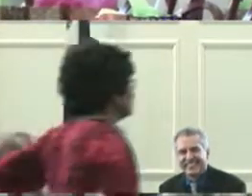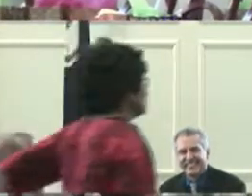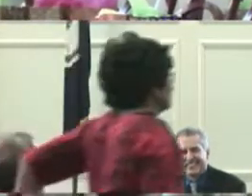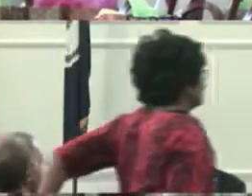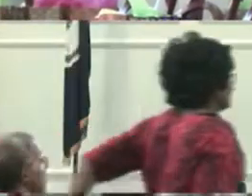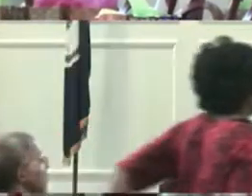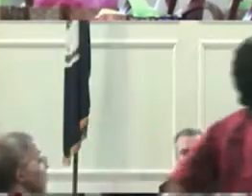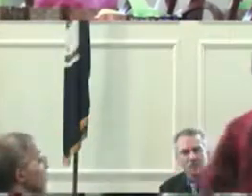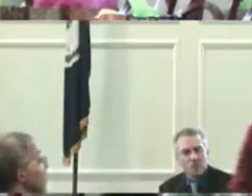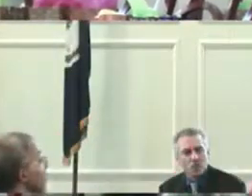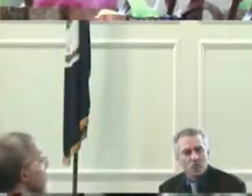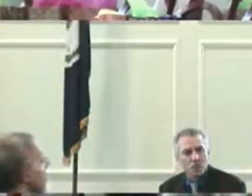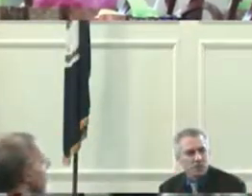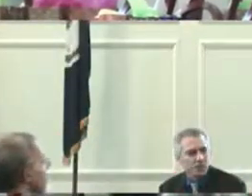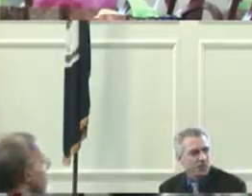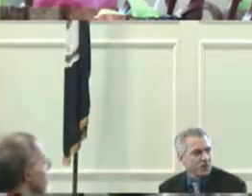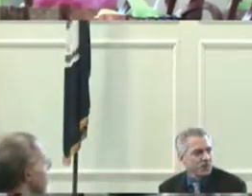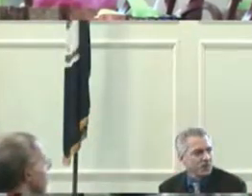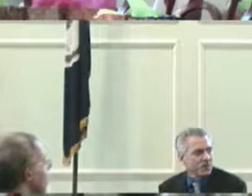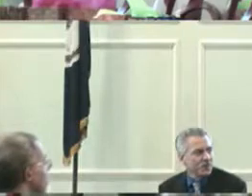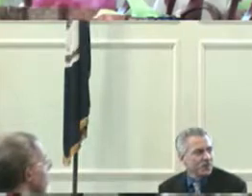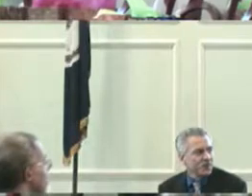Make sure you're good. Yeah. Thank you.